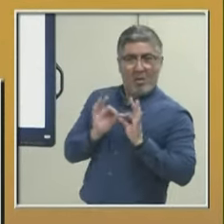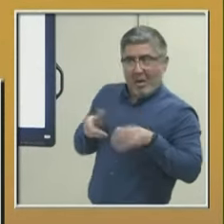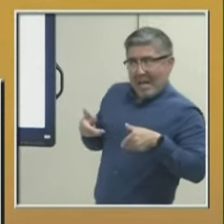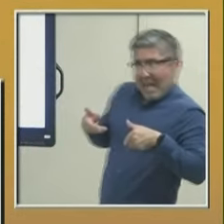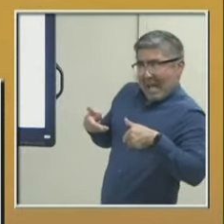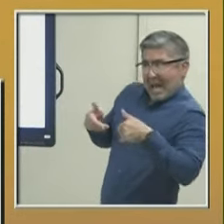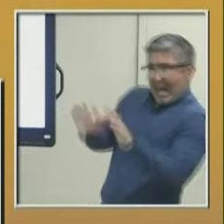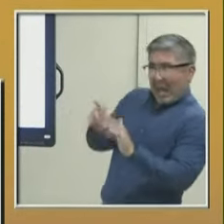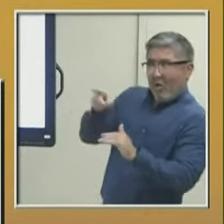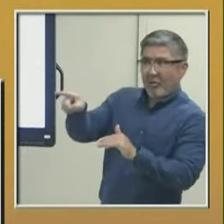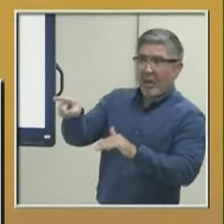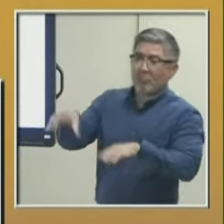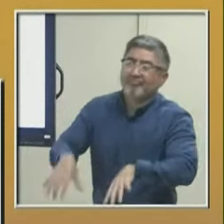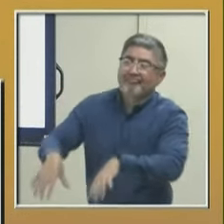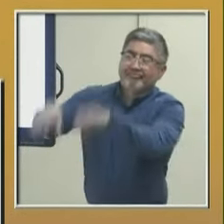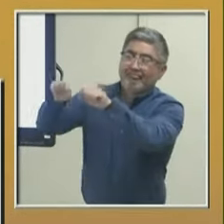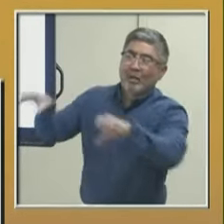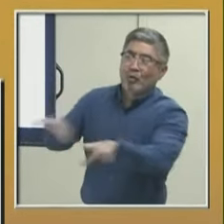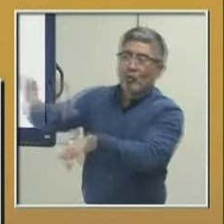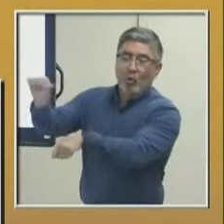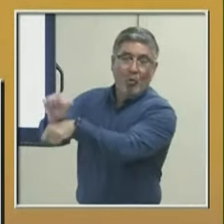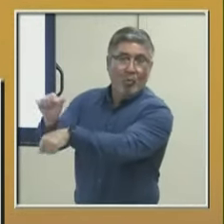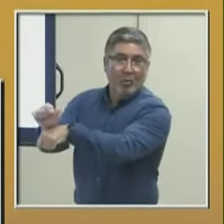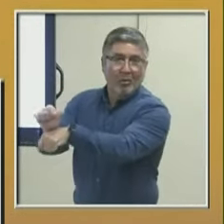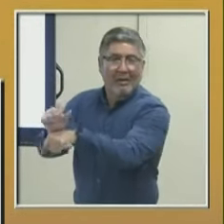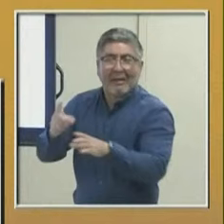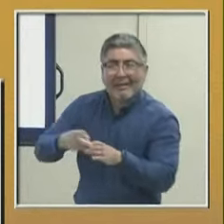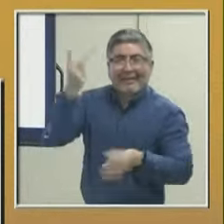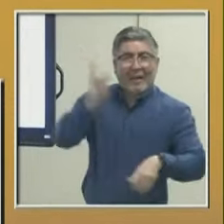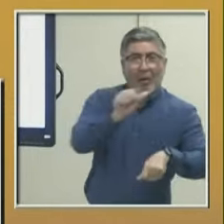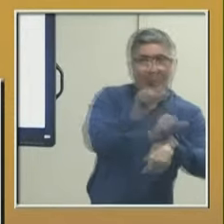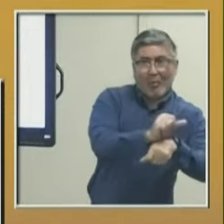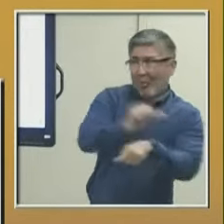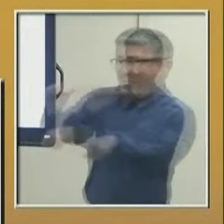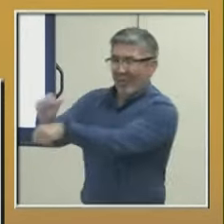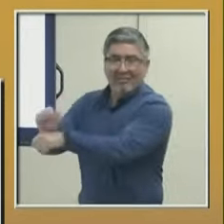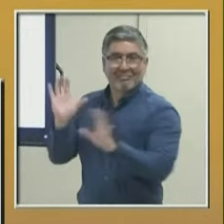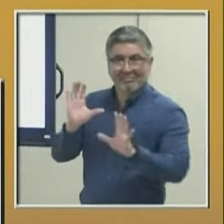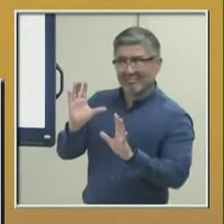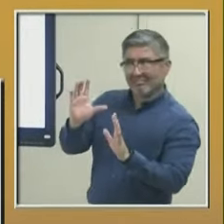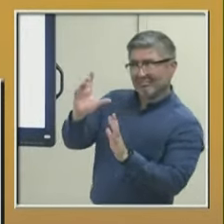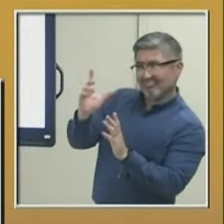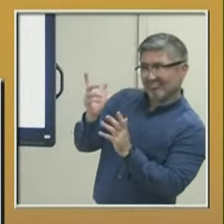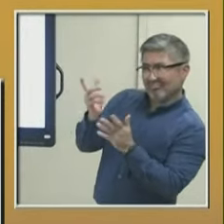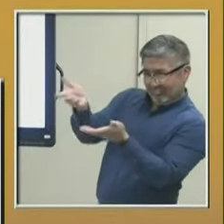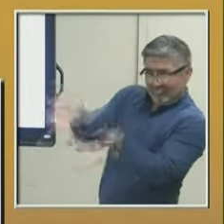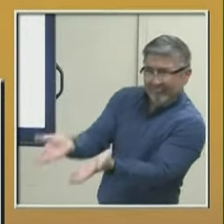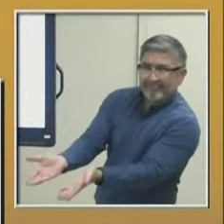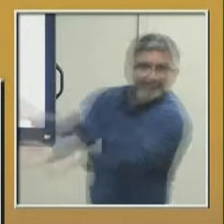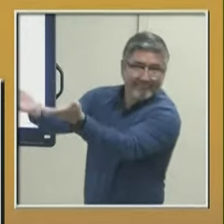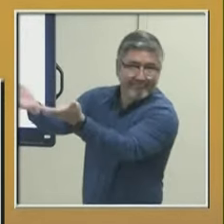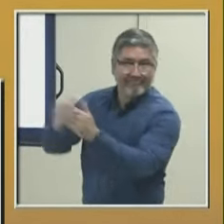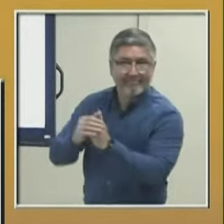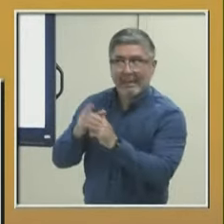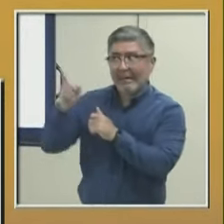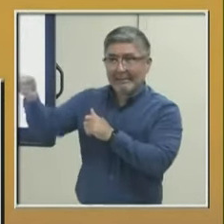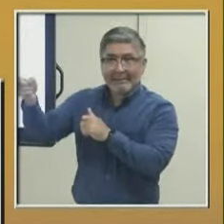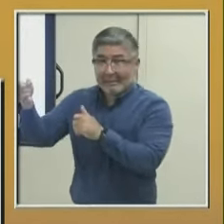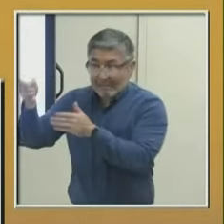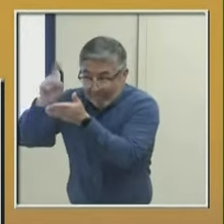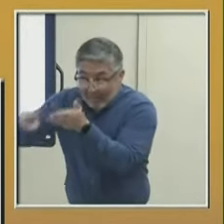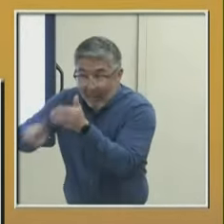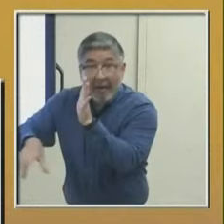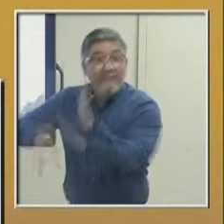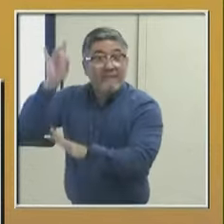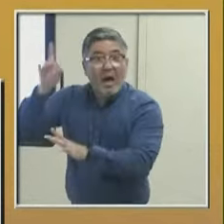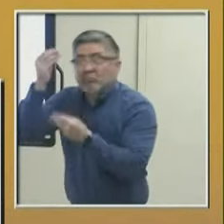duplicate efforts, and we take the results of their investigation, of which they have briefed us on, and we look forward